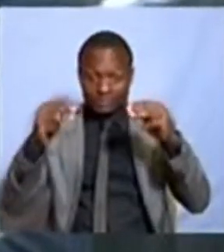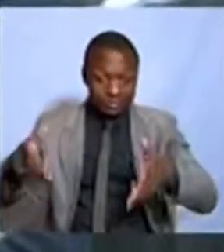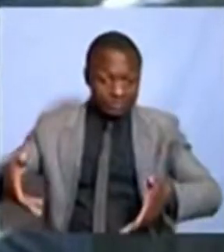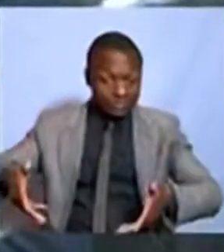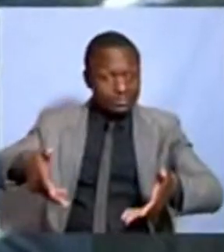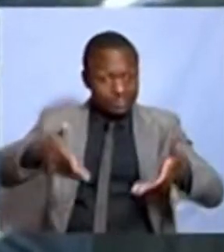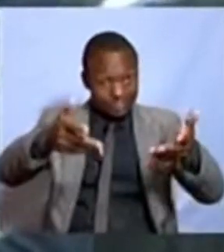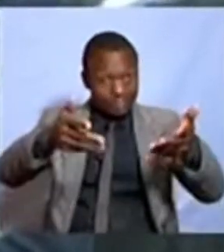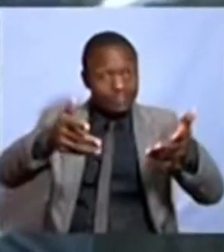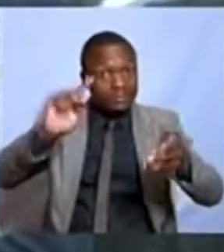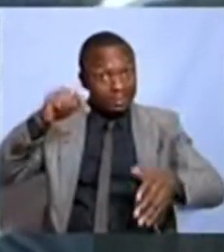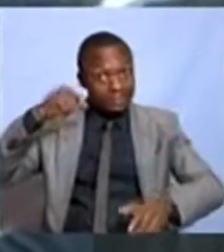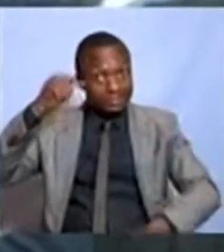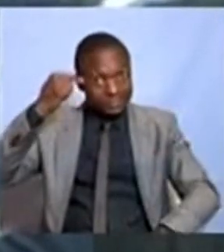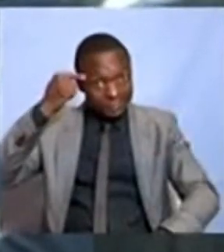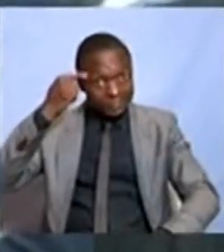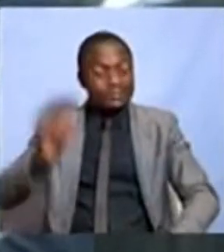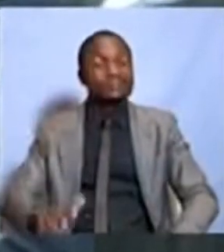the government